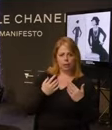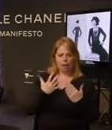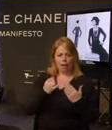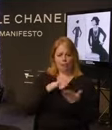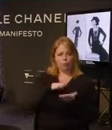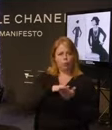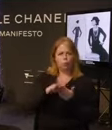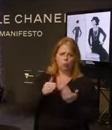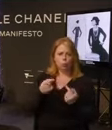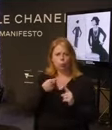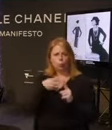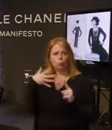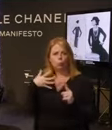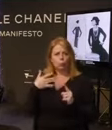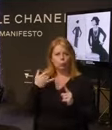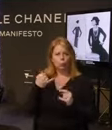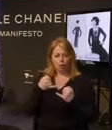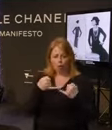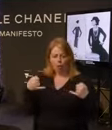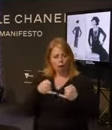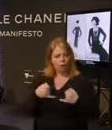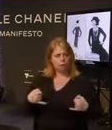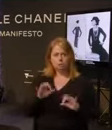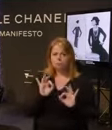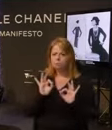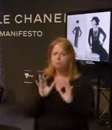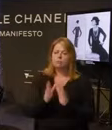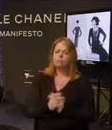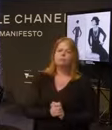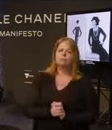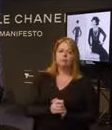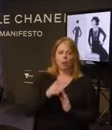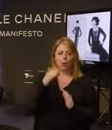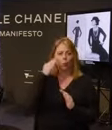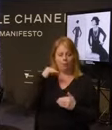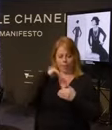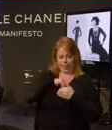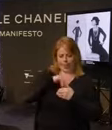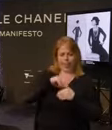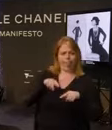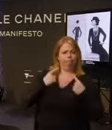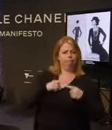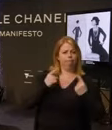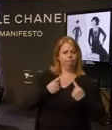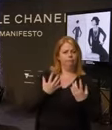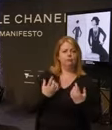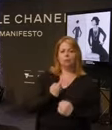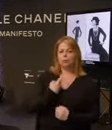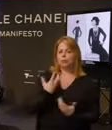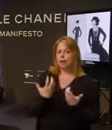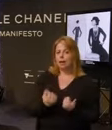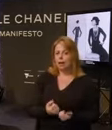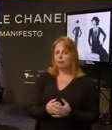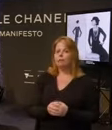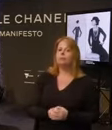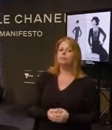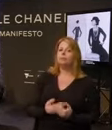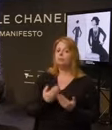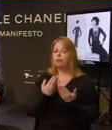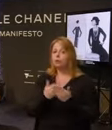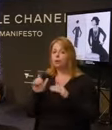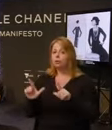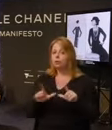be, women of many sides. Because at the moment we've got on the screen, I suppose, one of the other icons